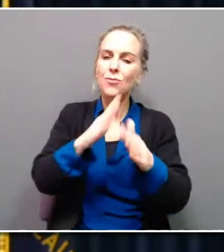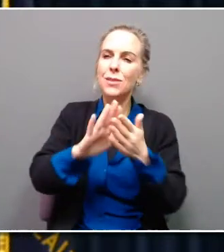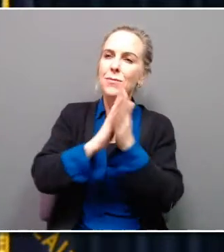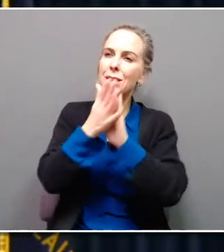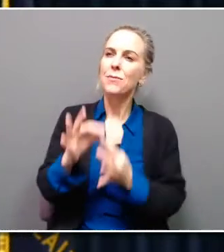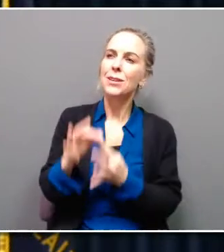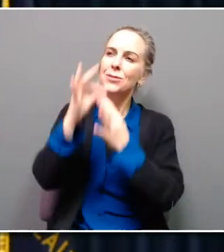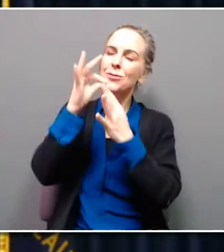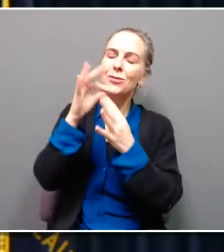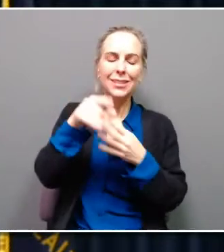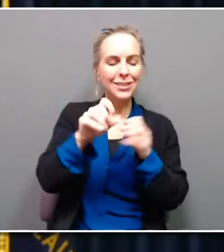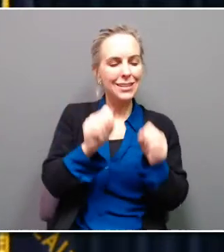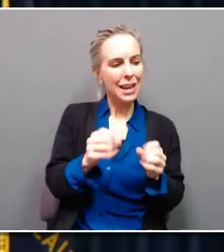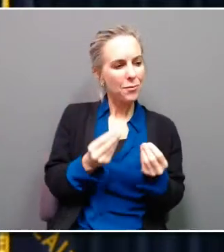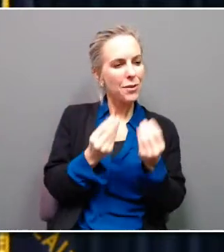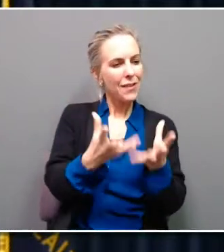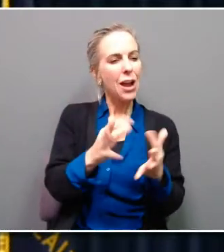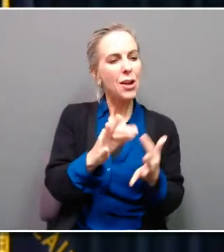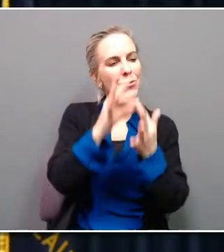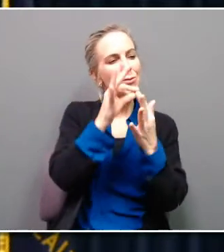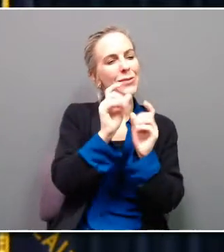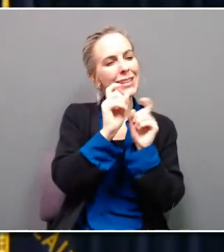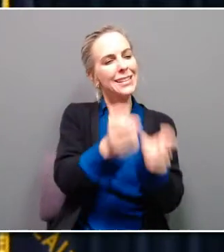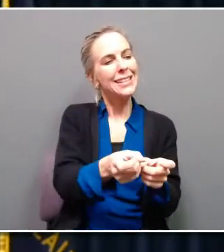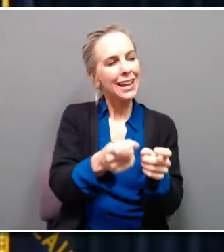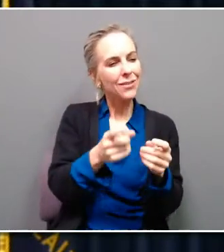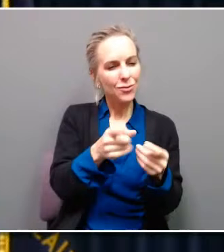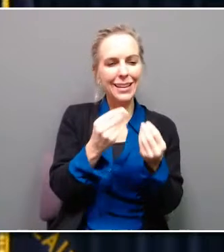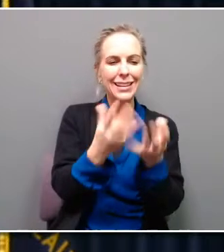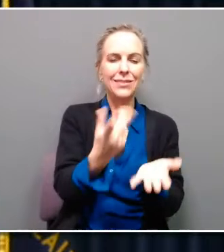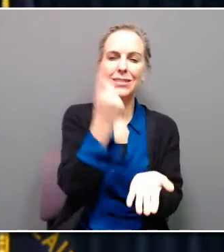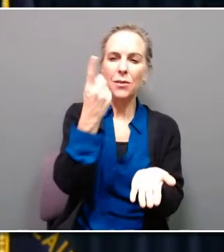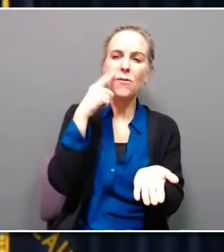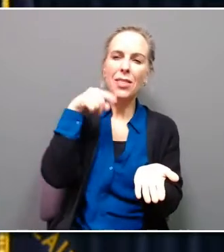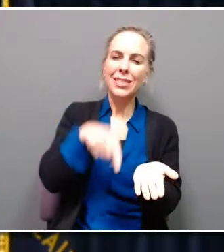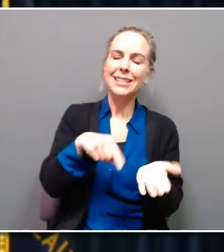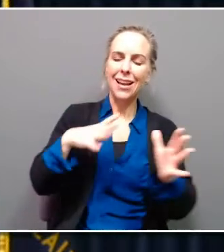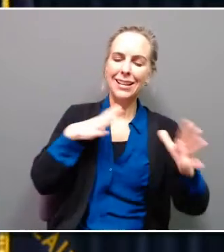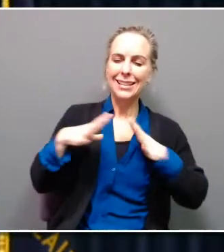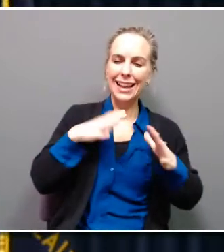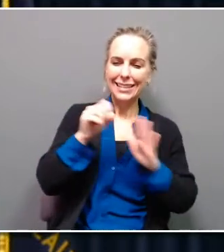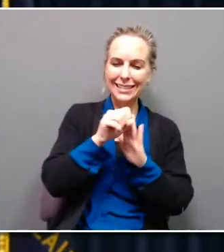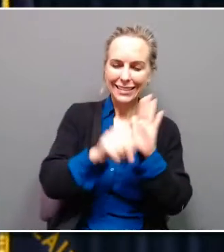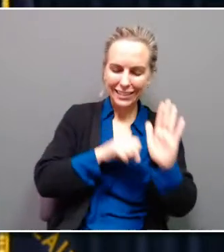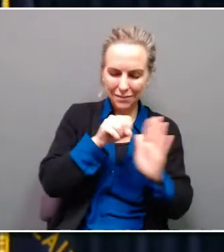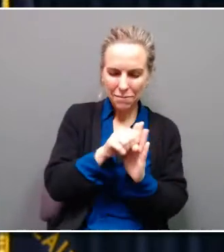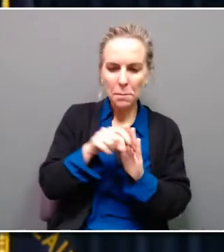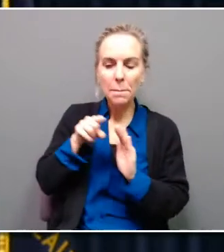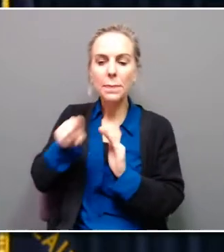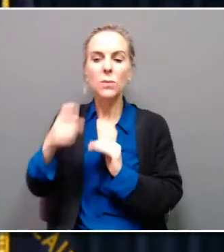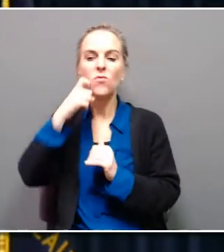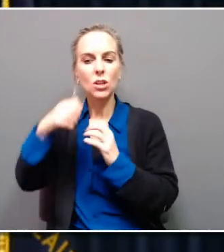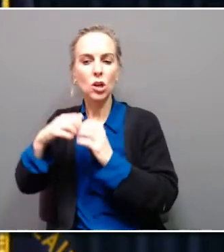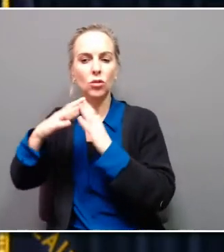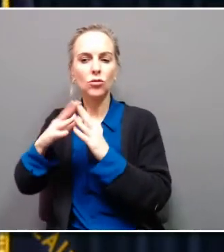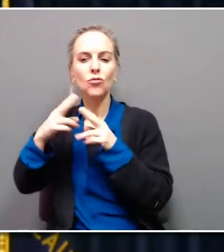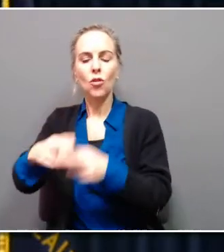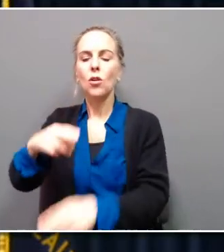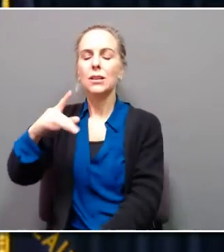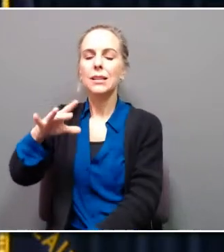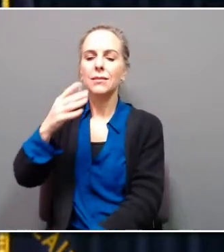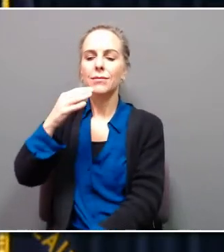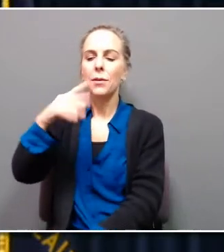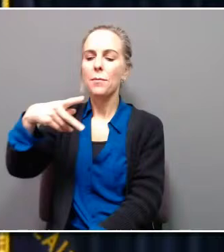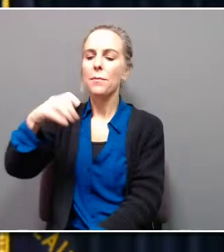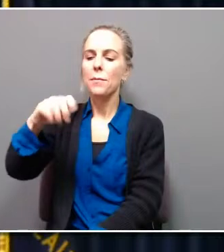gift for those you love in this Christmas and holiday season. The Kentucky Main Street program recently launched the Peppermint Trail, encouraging us